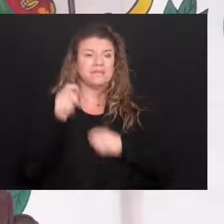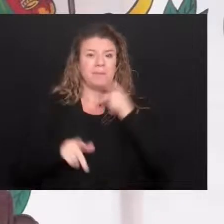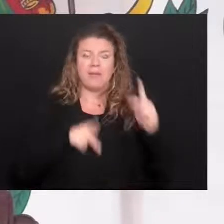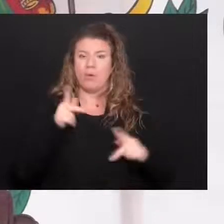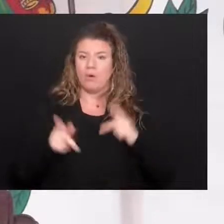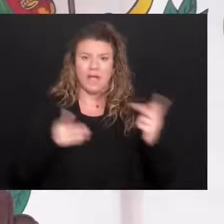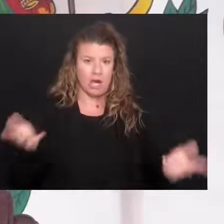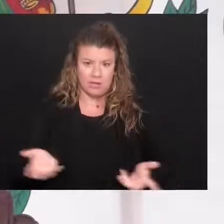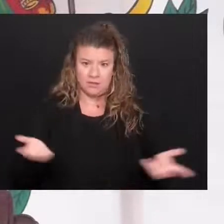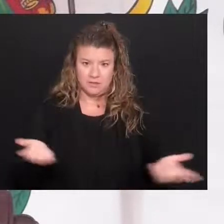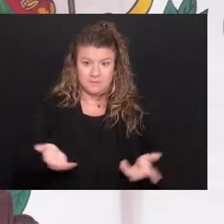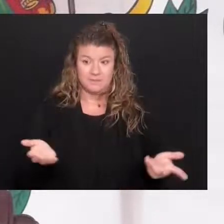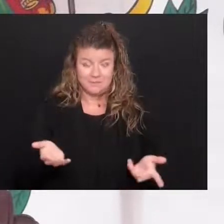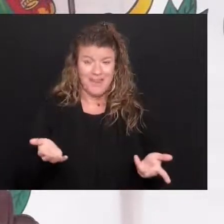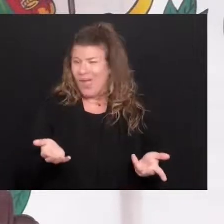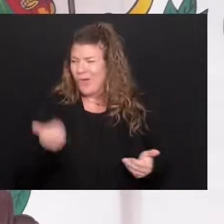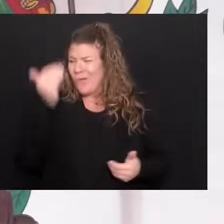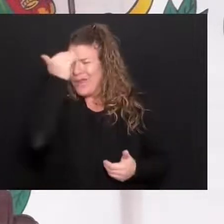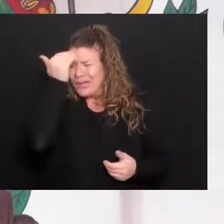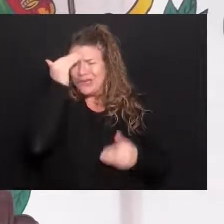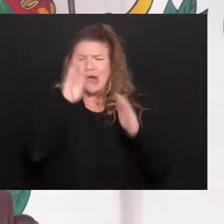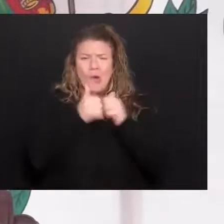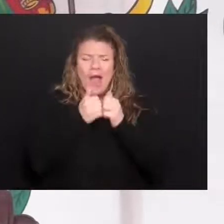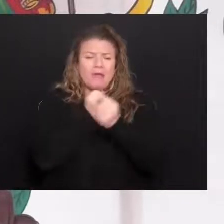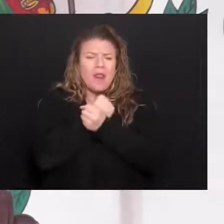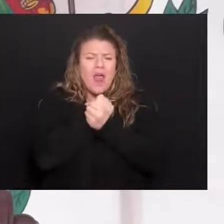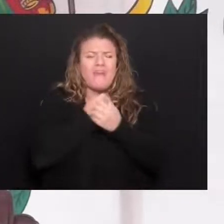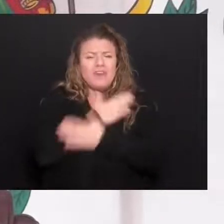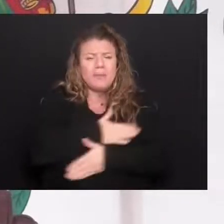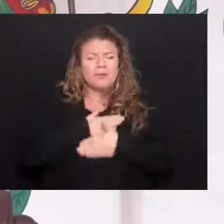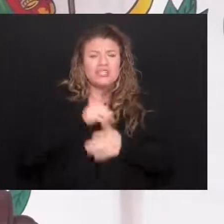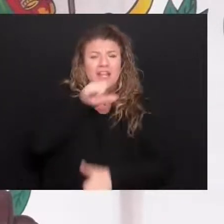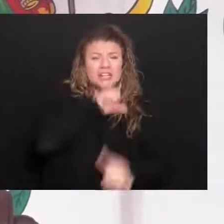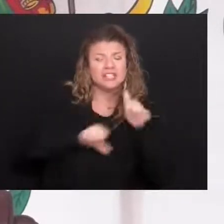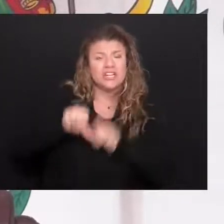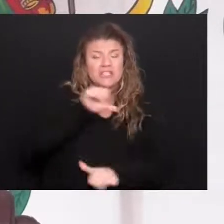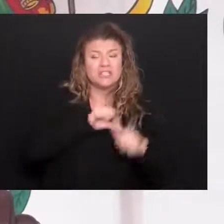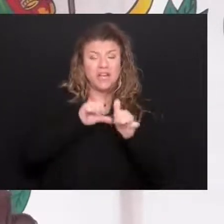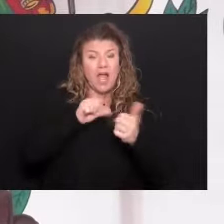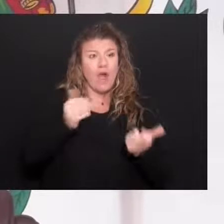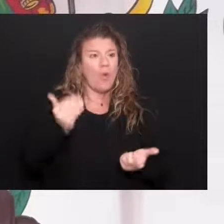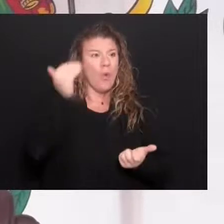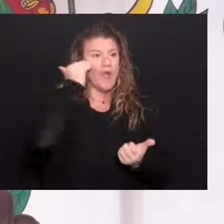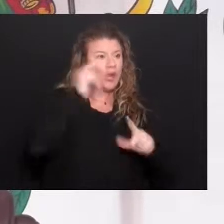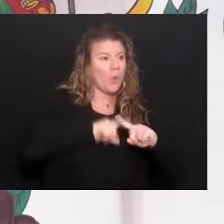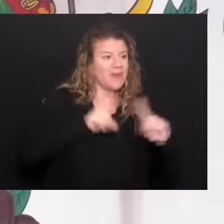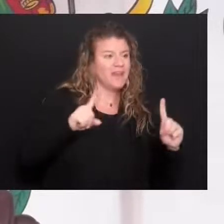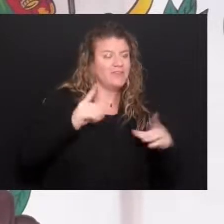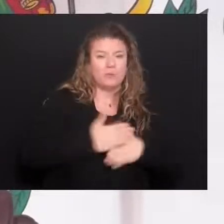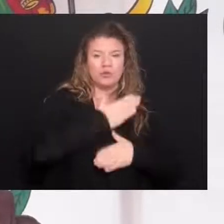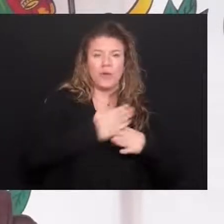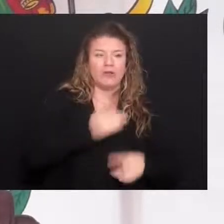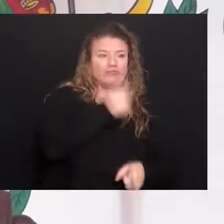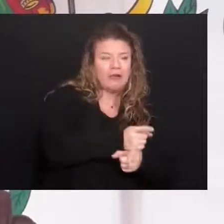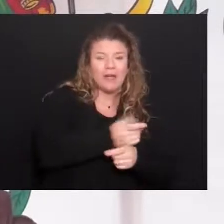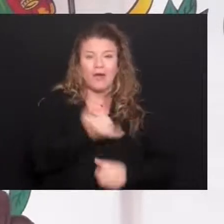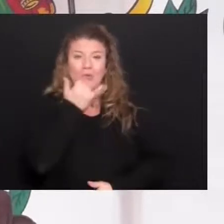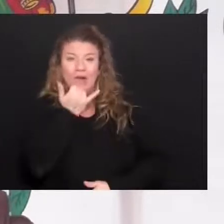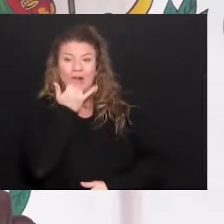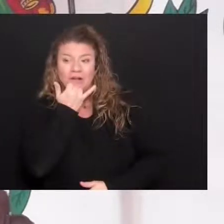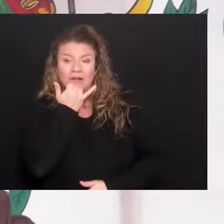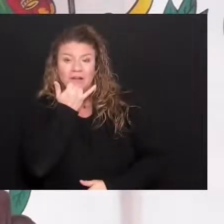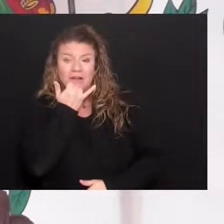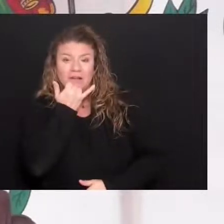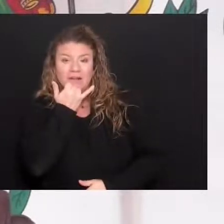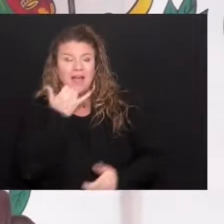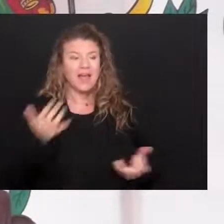Absolutely people that know how to love and appreciate others. People that really know the difference between right and wrong. And people that are real